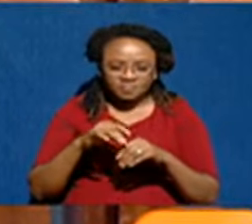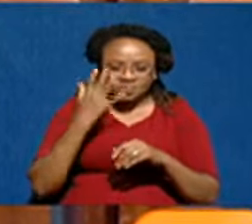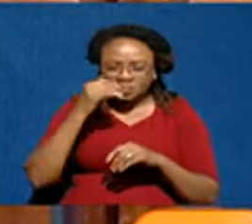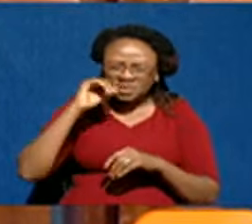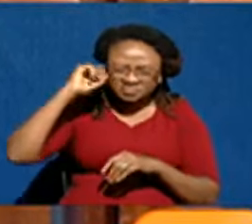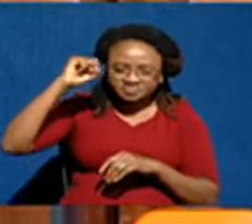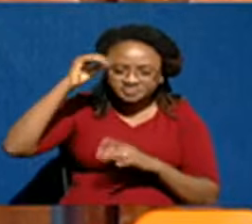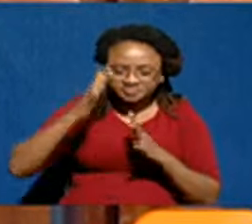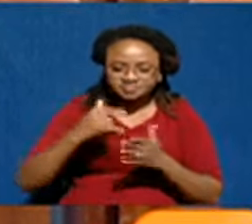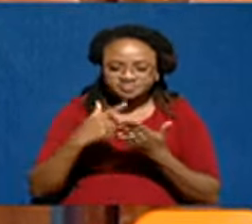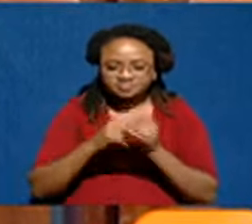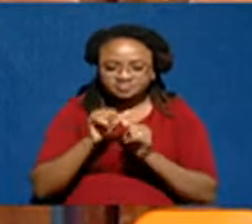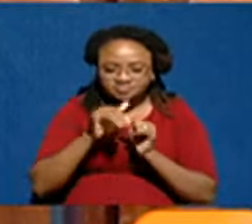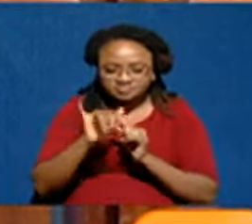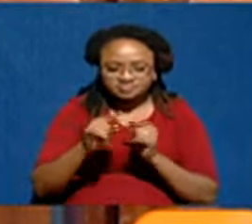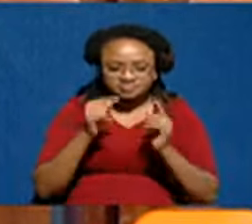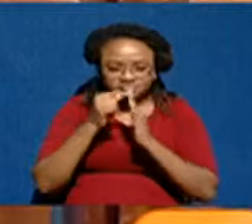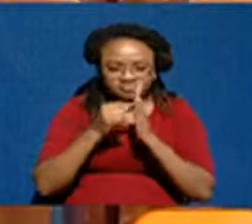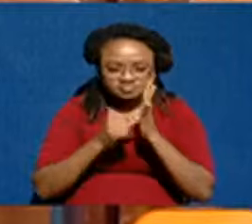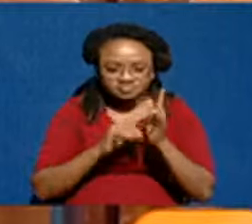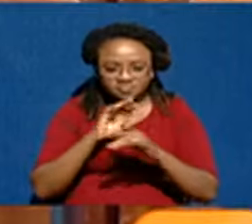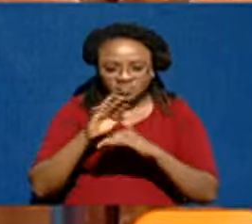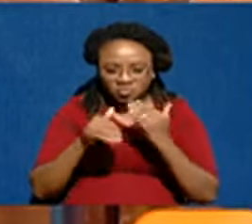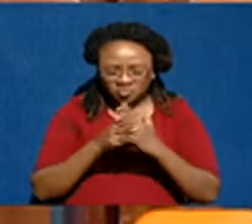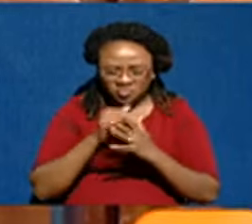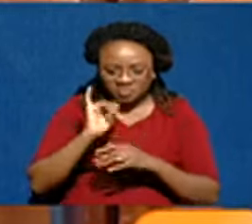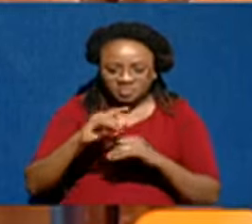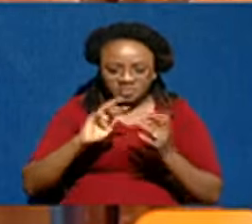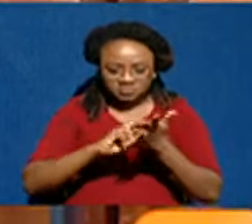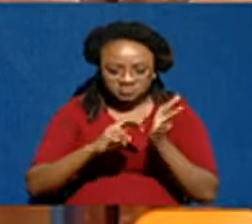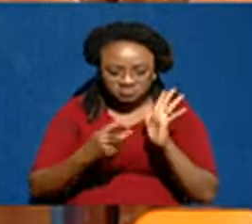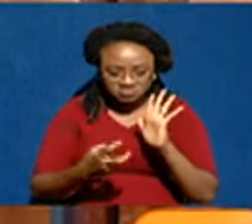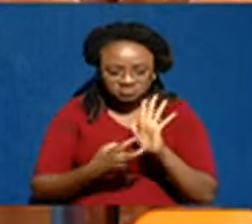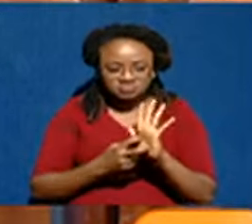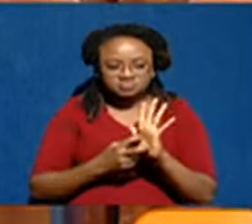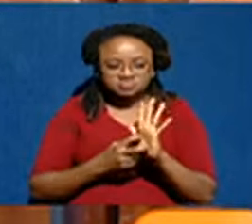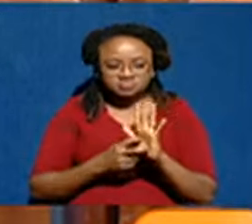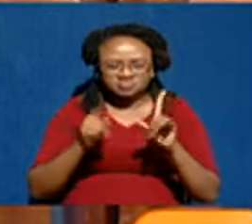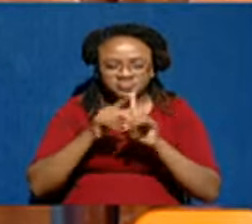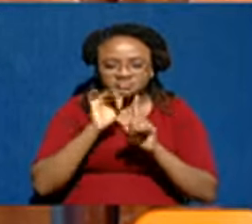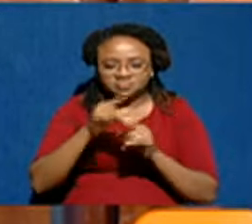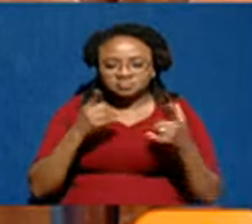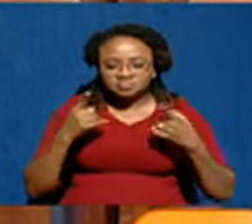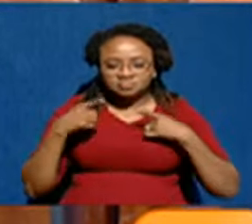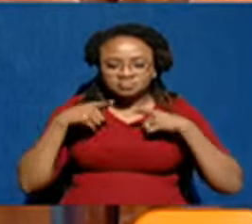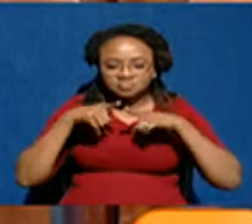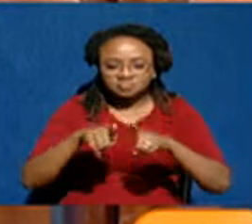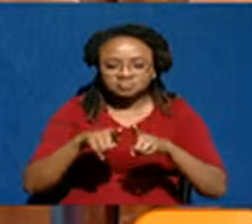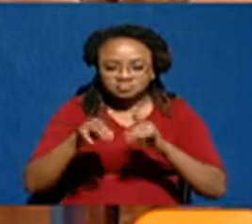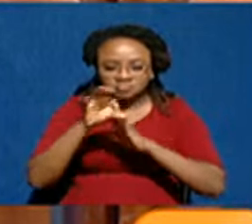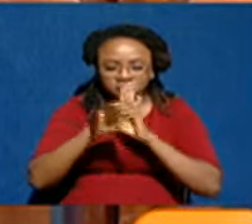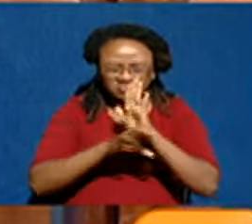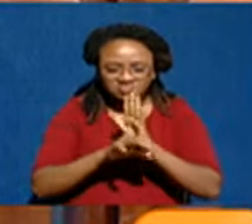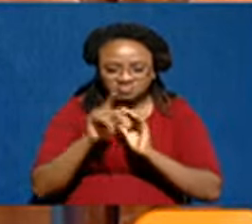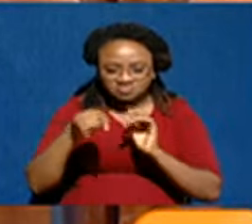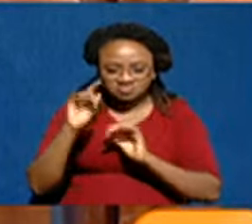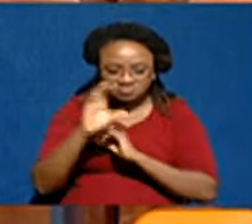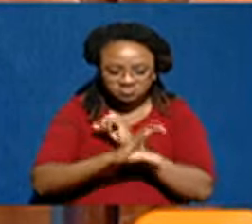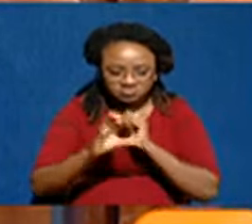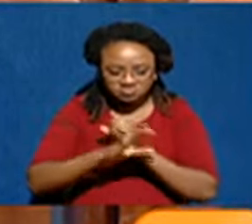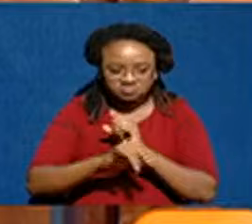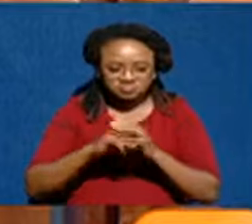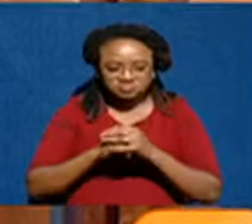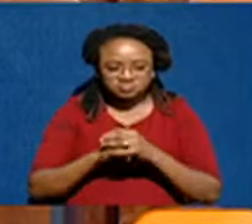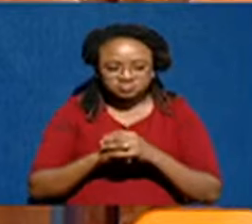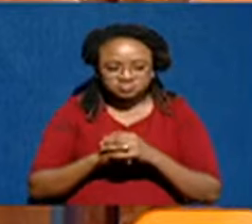And the collective bargaining agreement is a contract that is in compliance to the constitution of the country, is compliance to ILO Convention